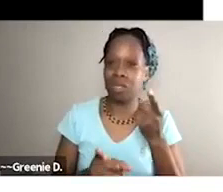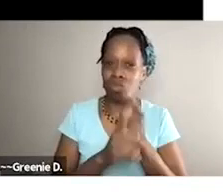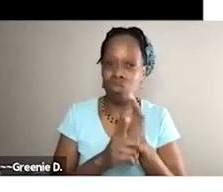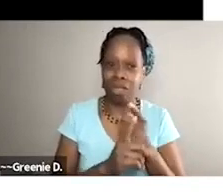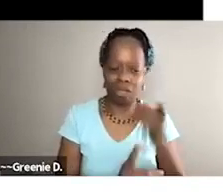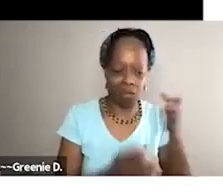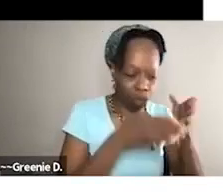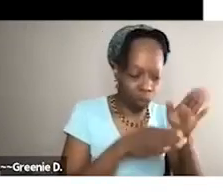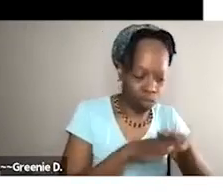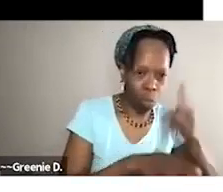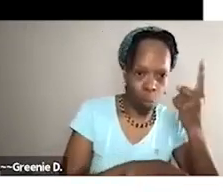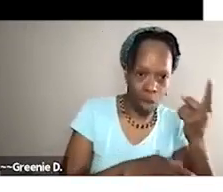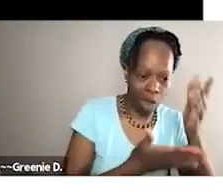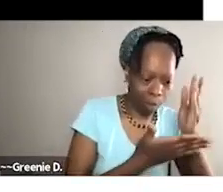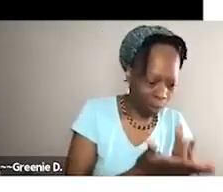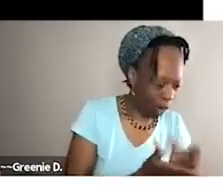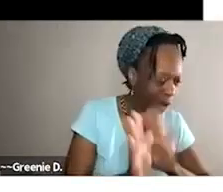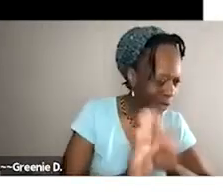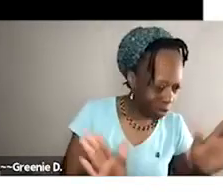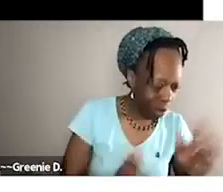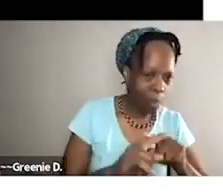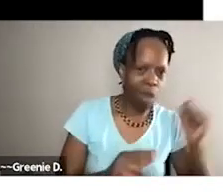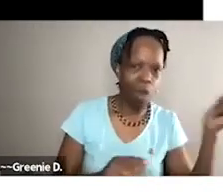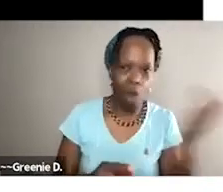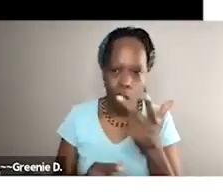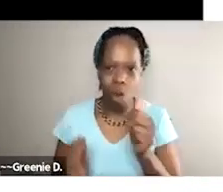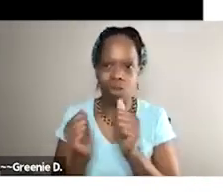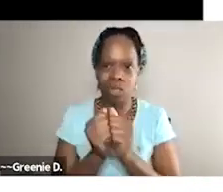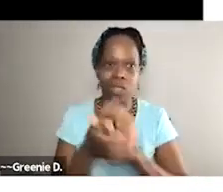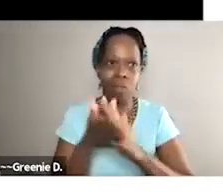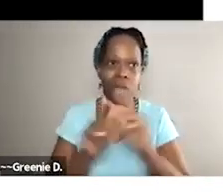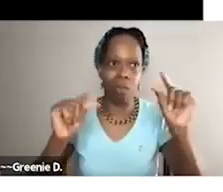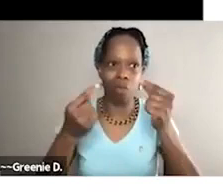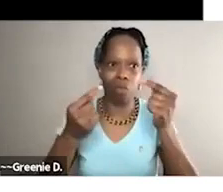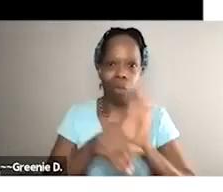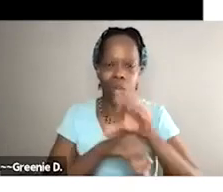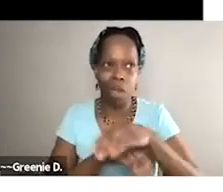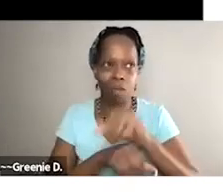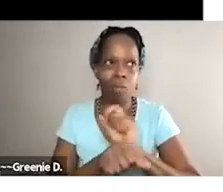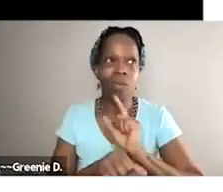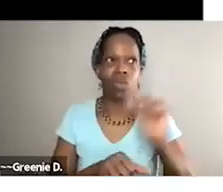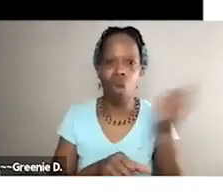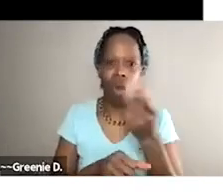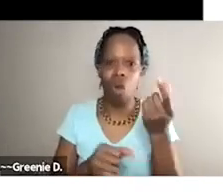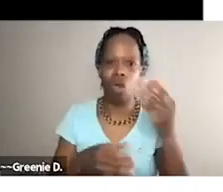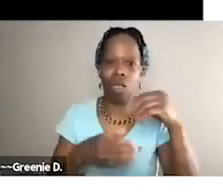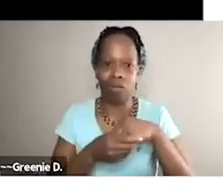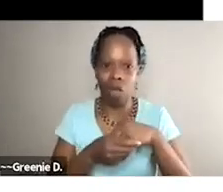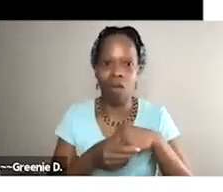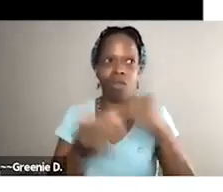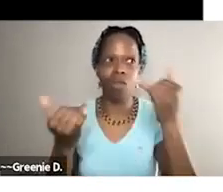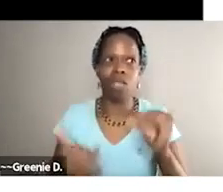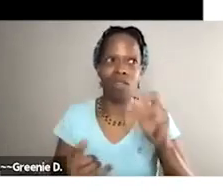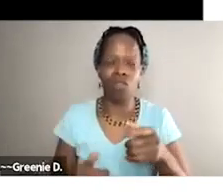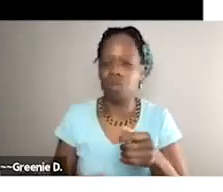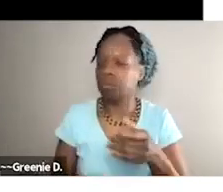is a whole group effort and making sure everybody is involved. So for any of you asking, well, how can we get these in our school? How